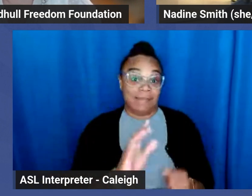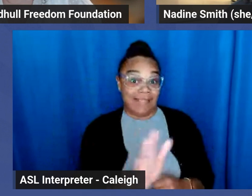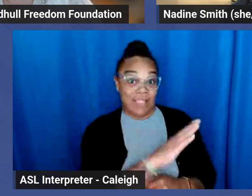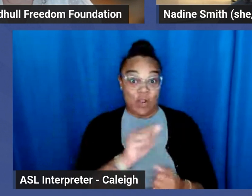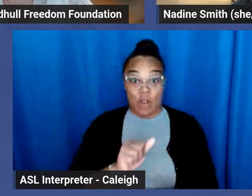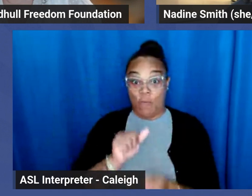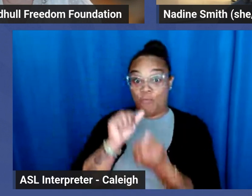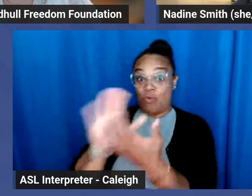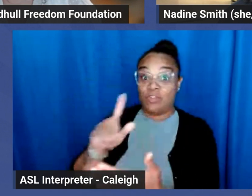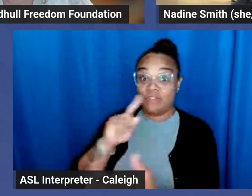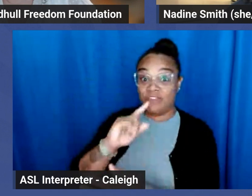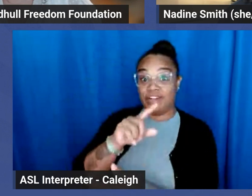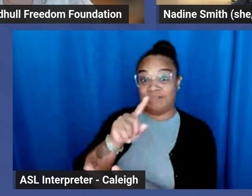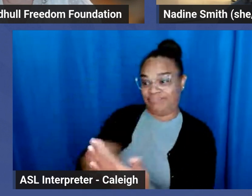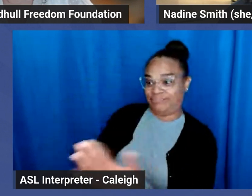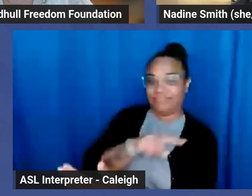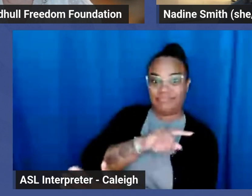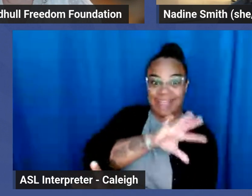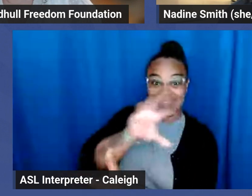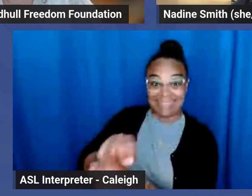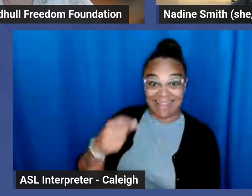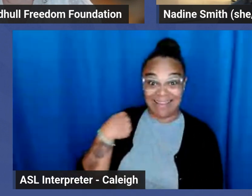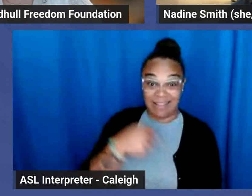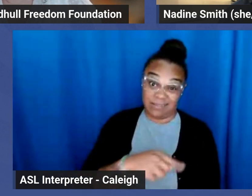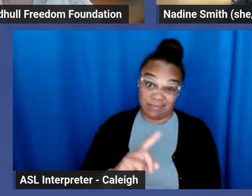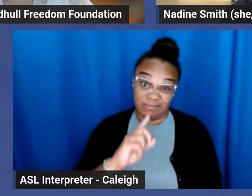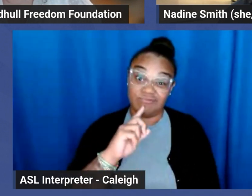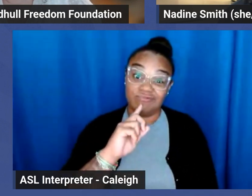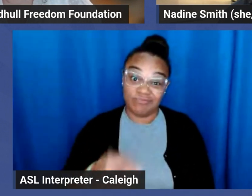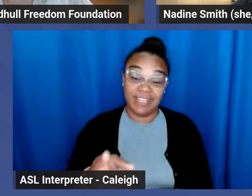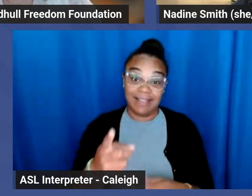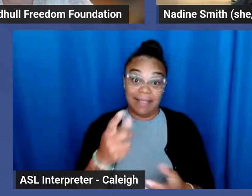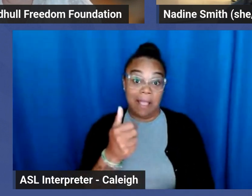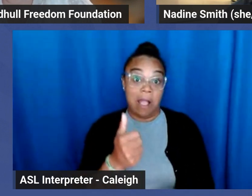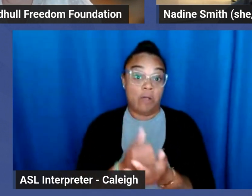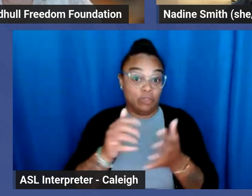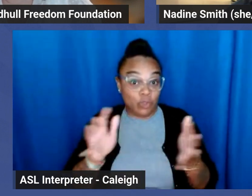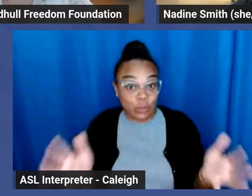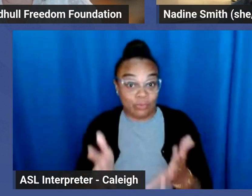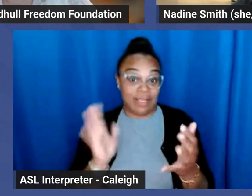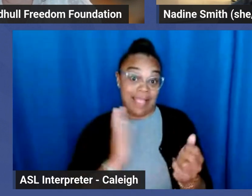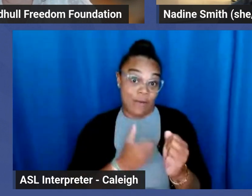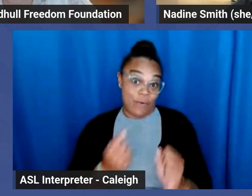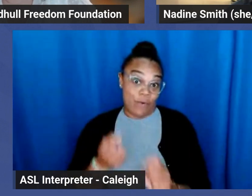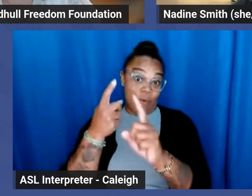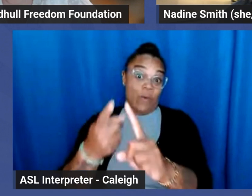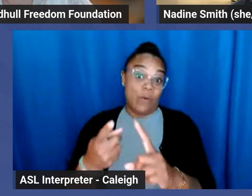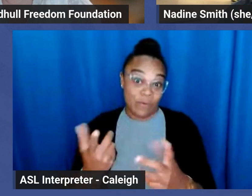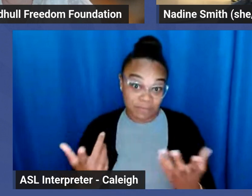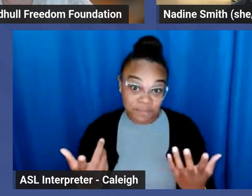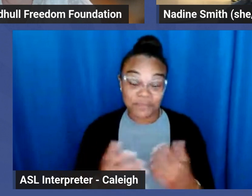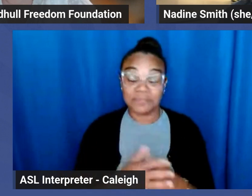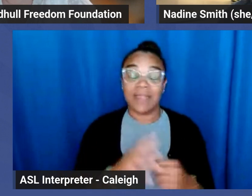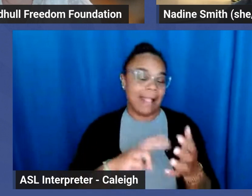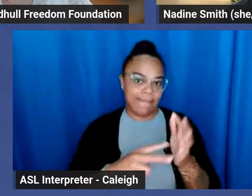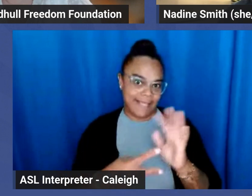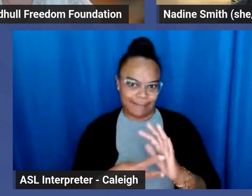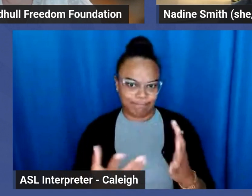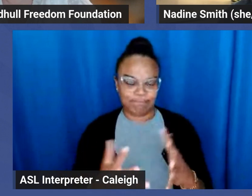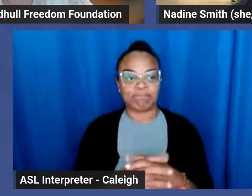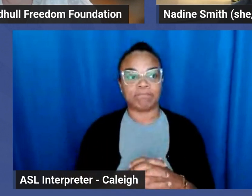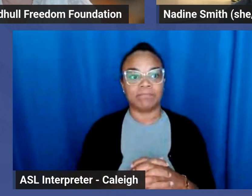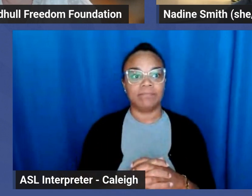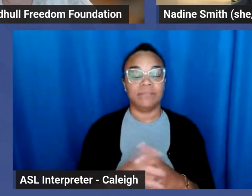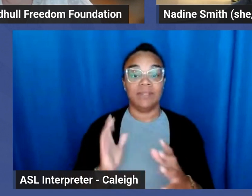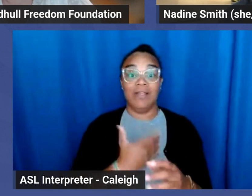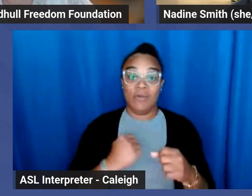us ends up opening the door for our goal. And by that, I mean, in the fight for